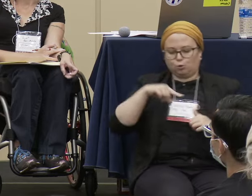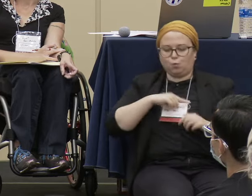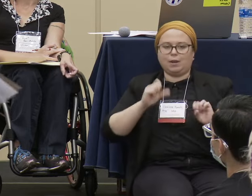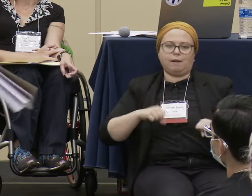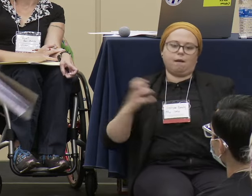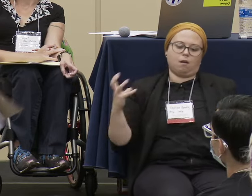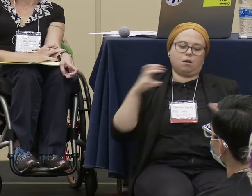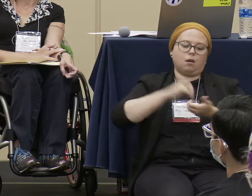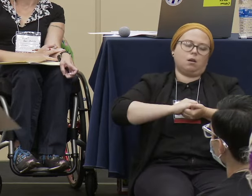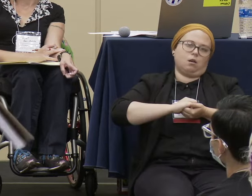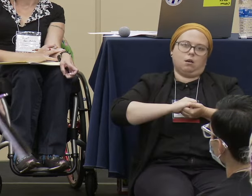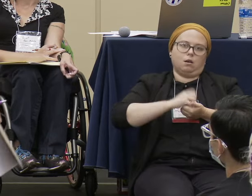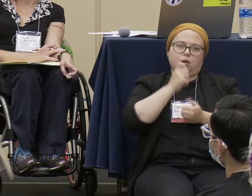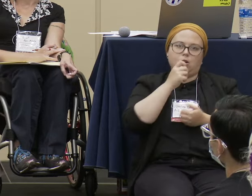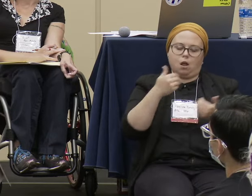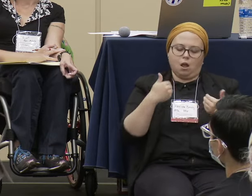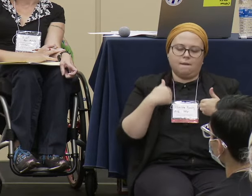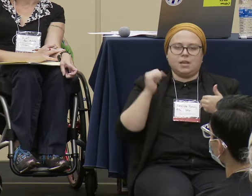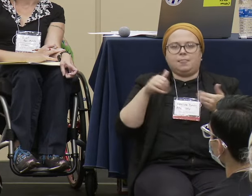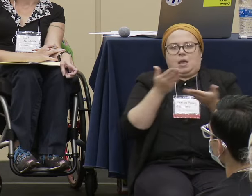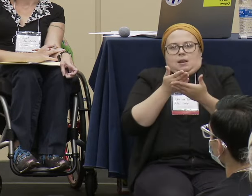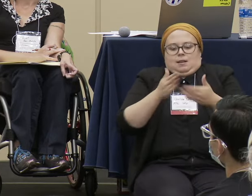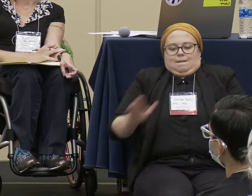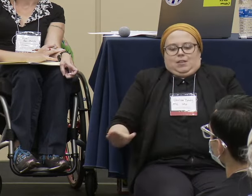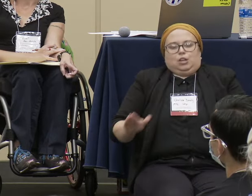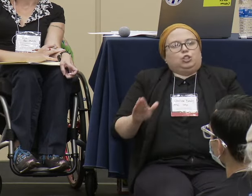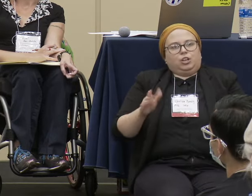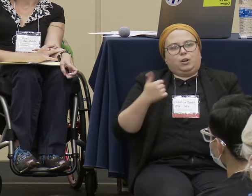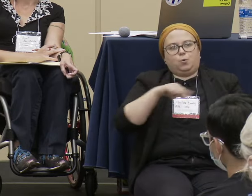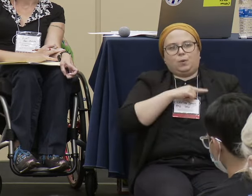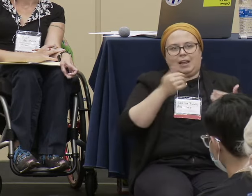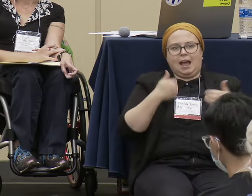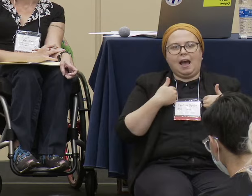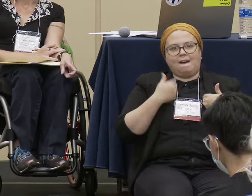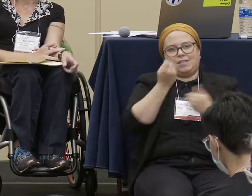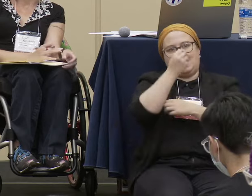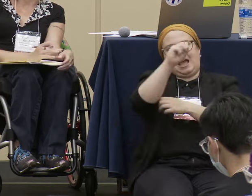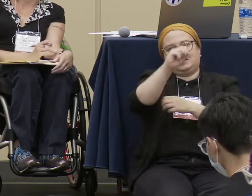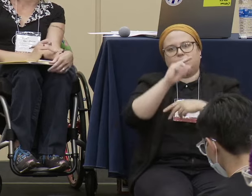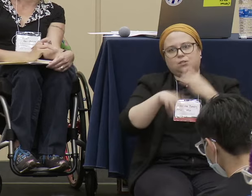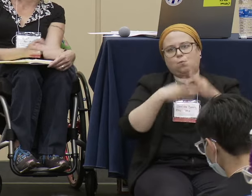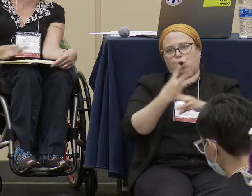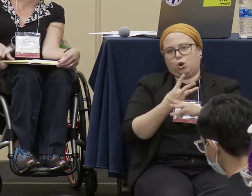than having this kind of division we seem to have in the activism world. Thank you.